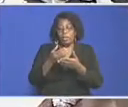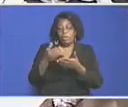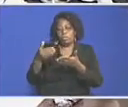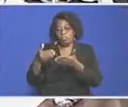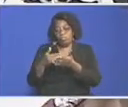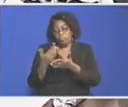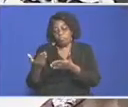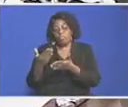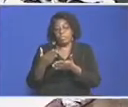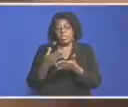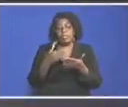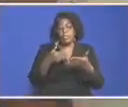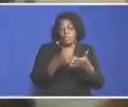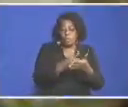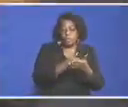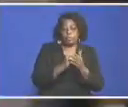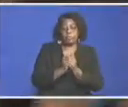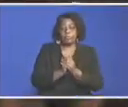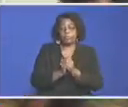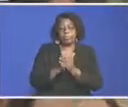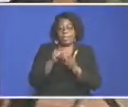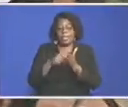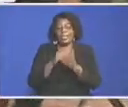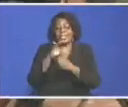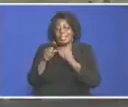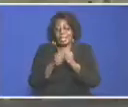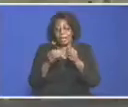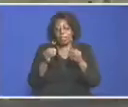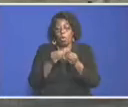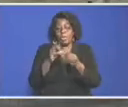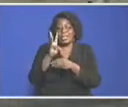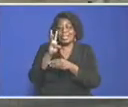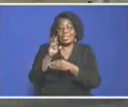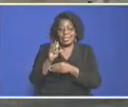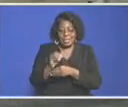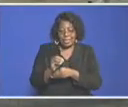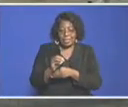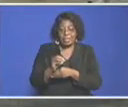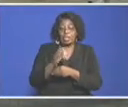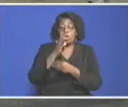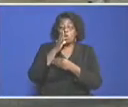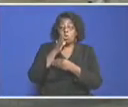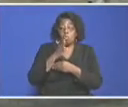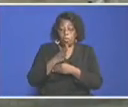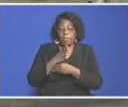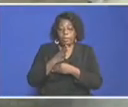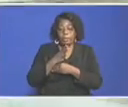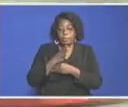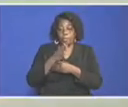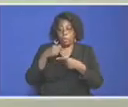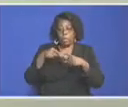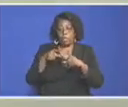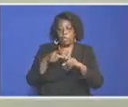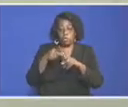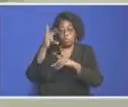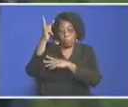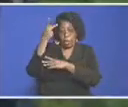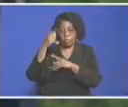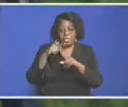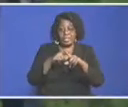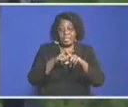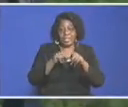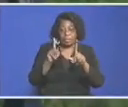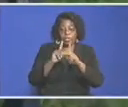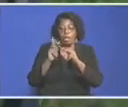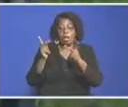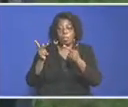block. This year, more than 60 women are vying for a seat in Parliament, running in various constituencies under different